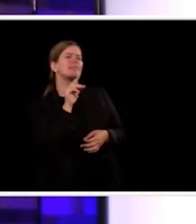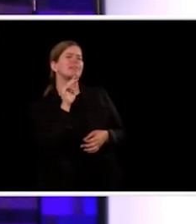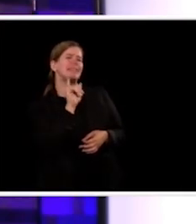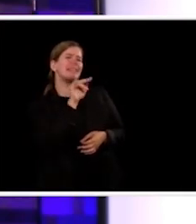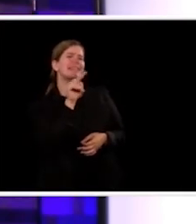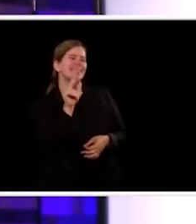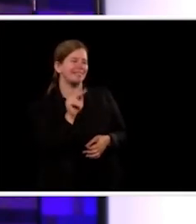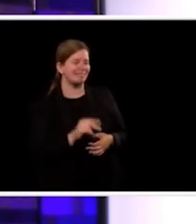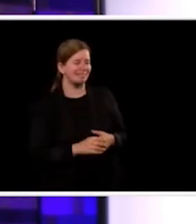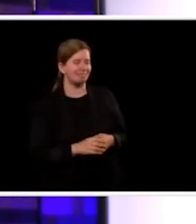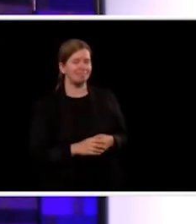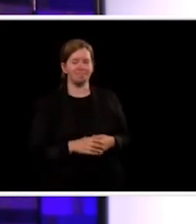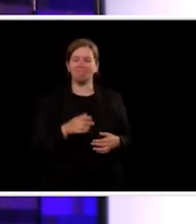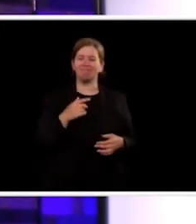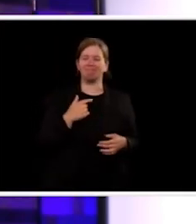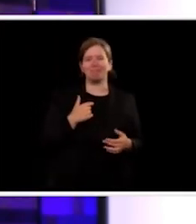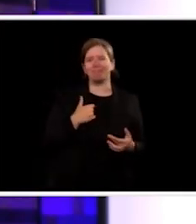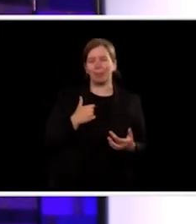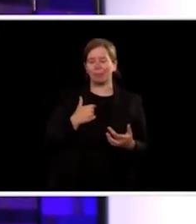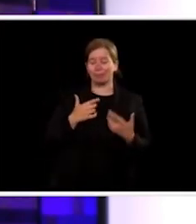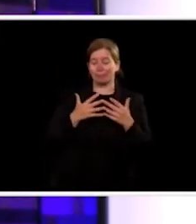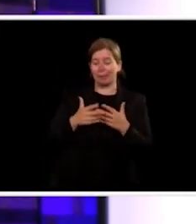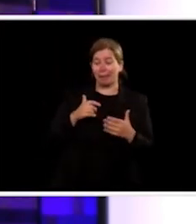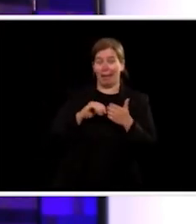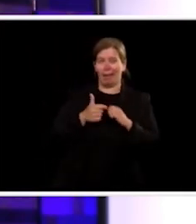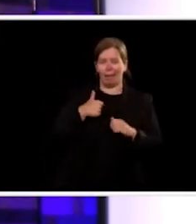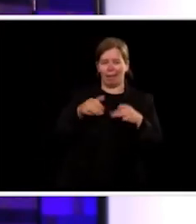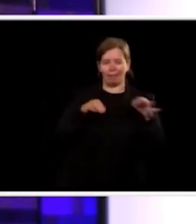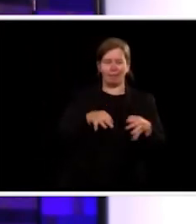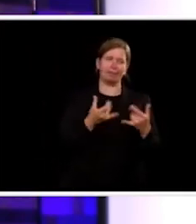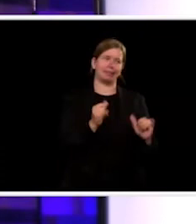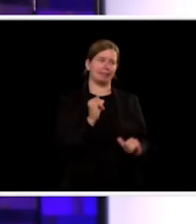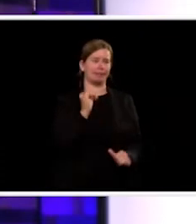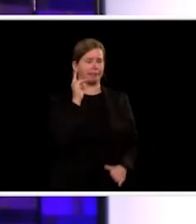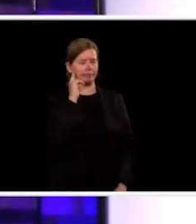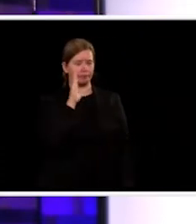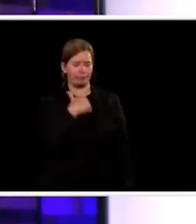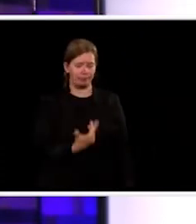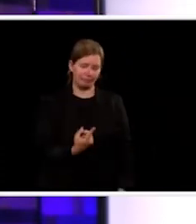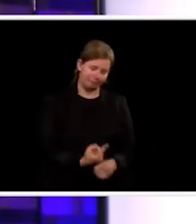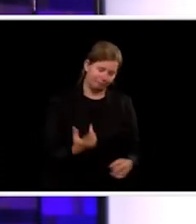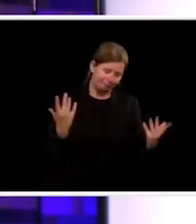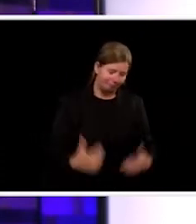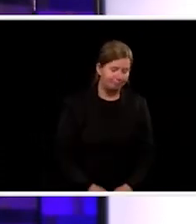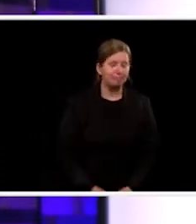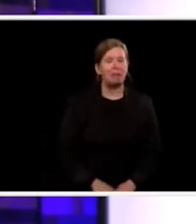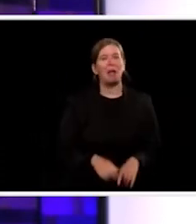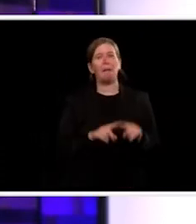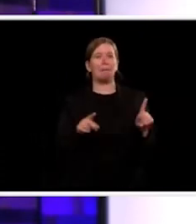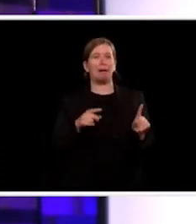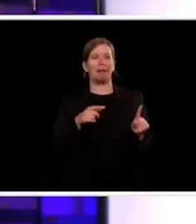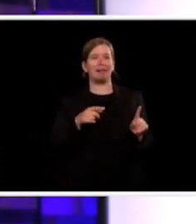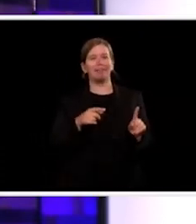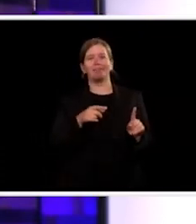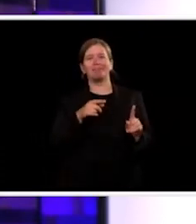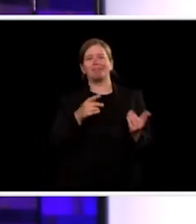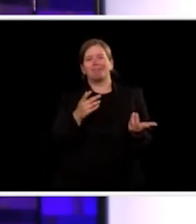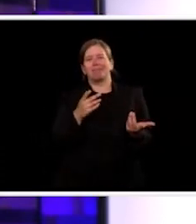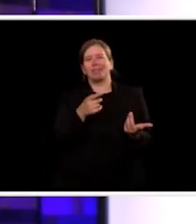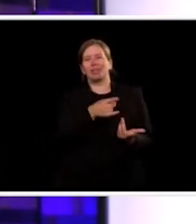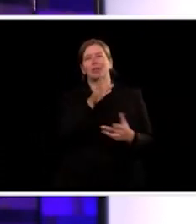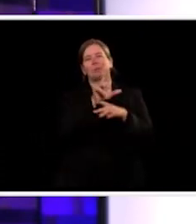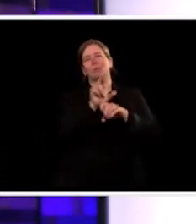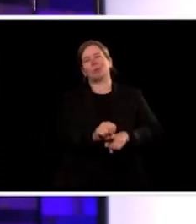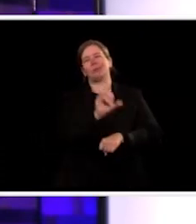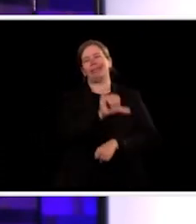Okay, so anyway I tell it, anyway I say it, it still sounds creepy, right? But I was apparently not the first to ask,